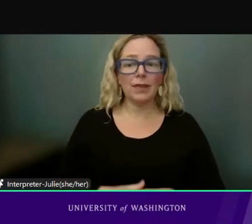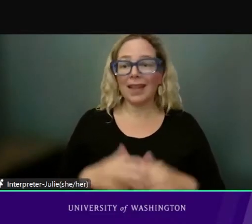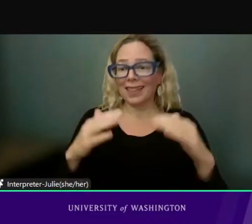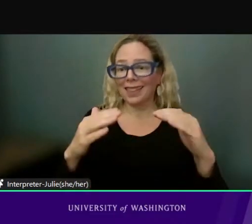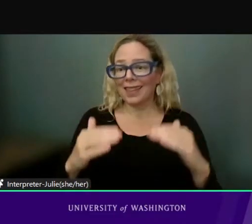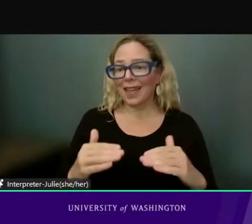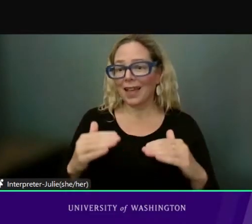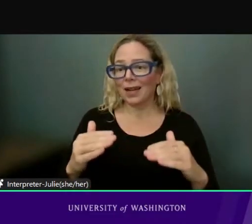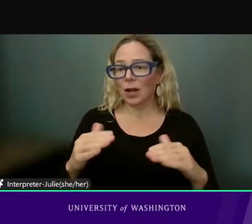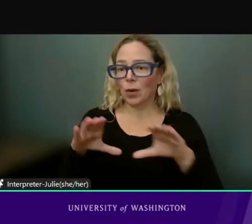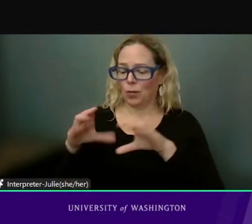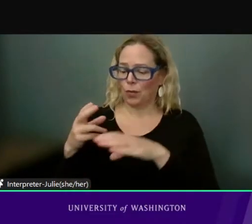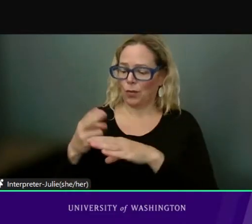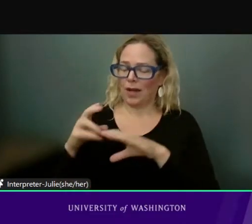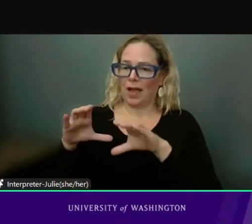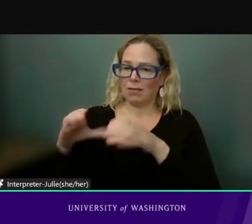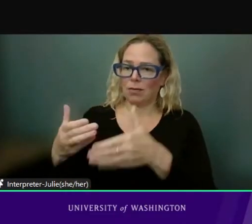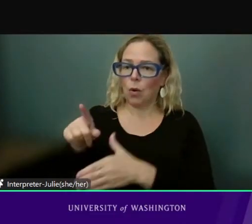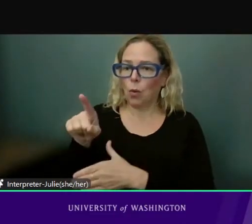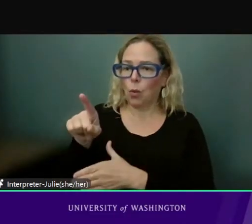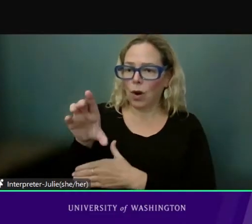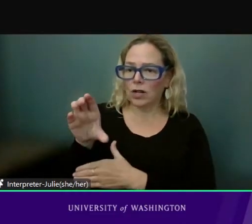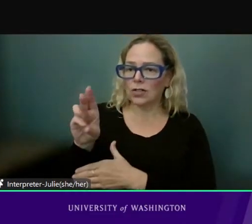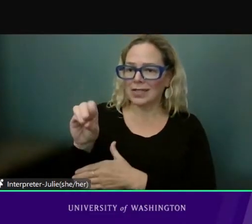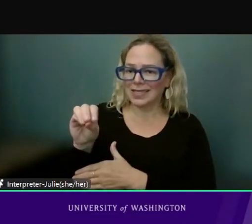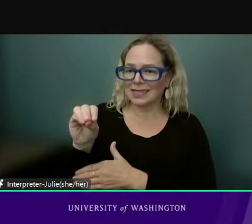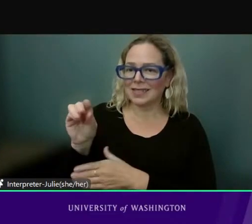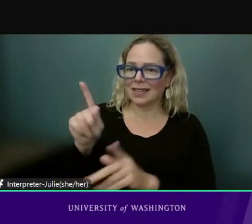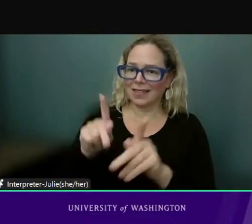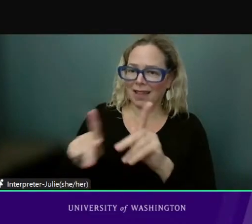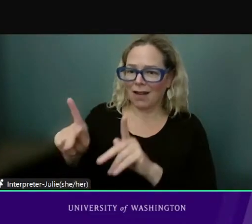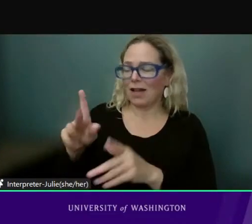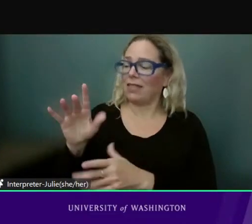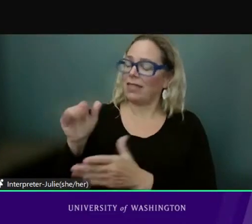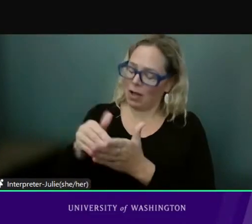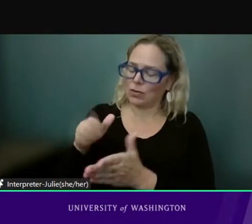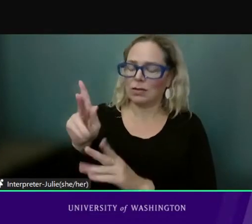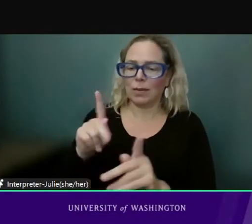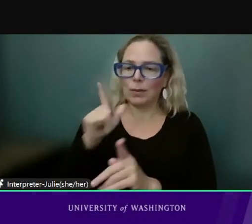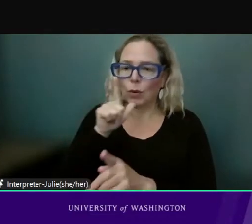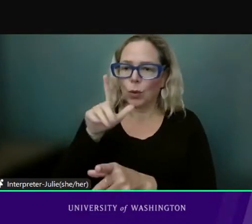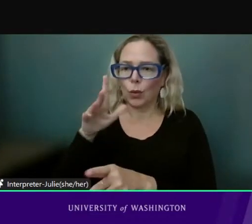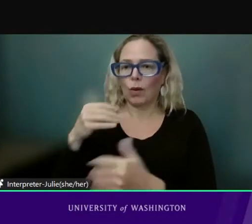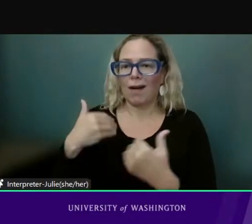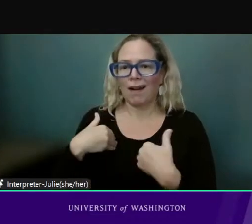individuals who were in a healthcare occupation specifically. Next slide.